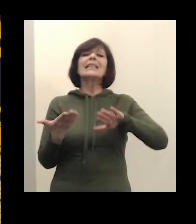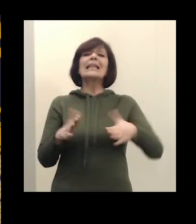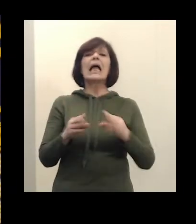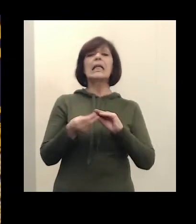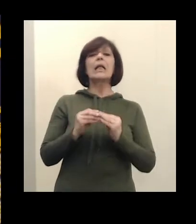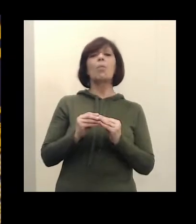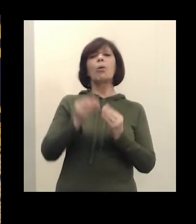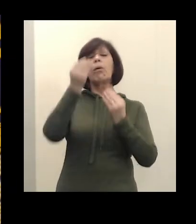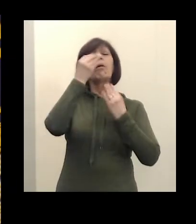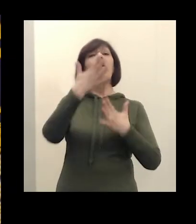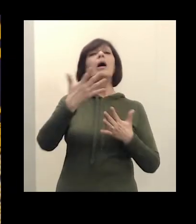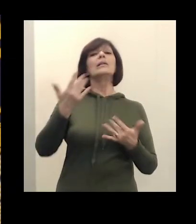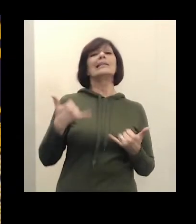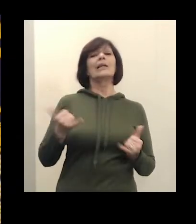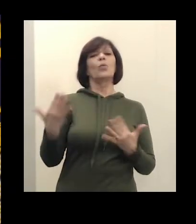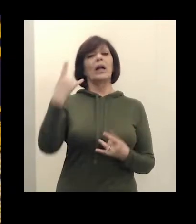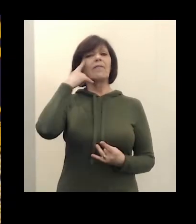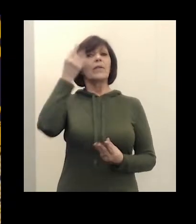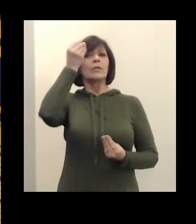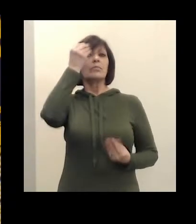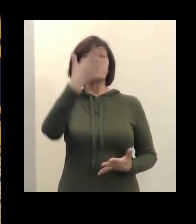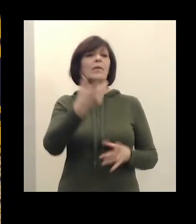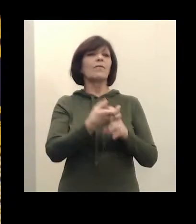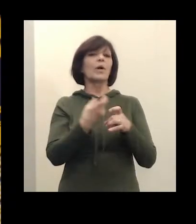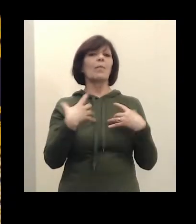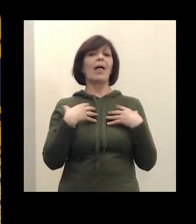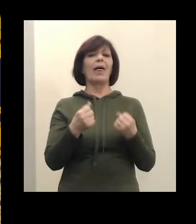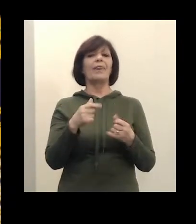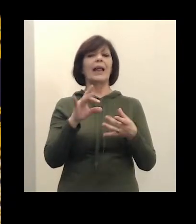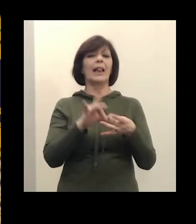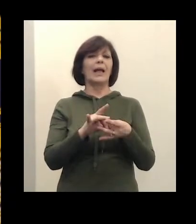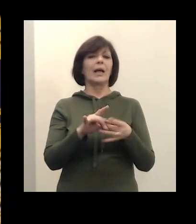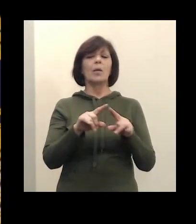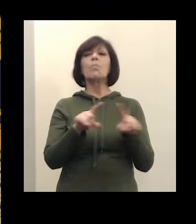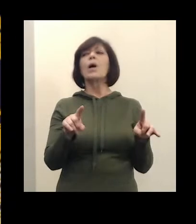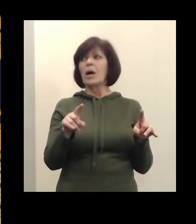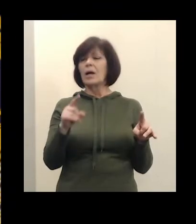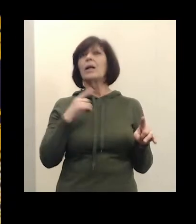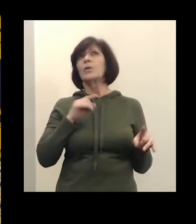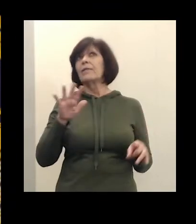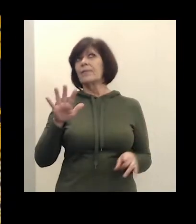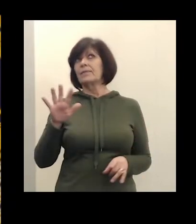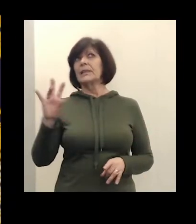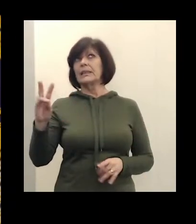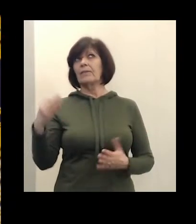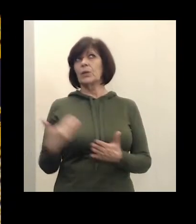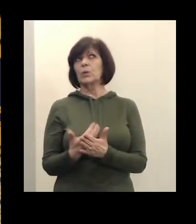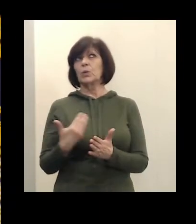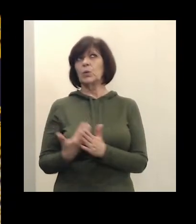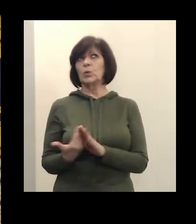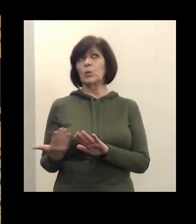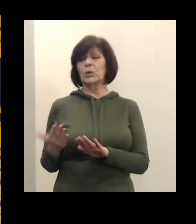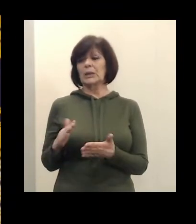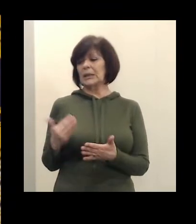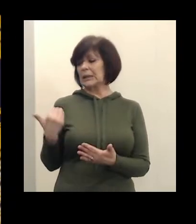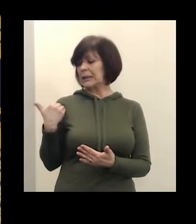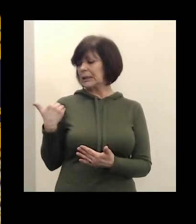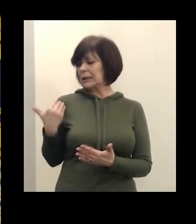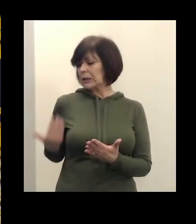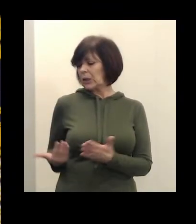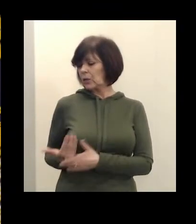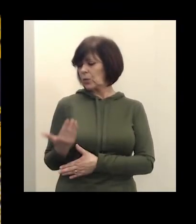additional data from HealthyLink. We did announce 57 new deaths through, I believe, January